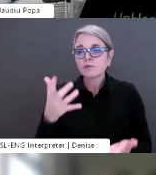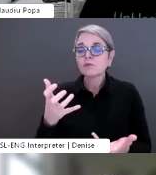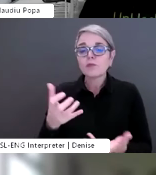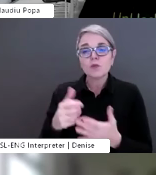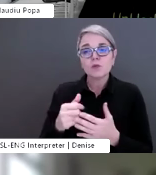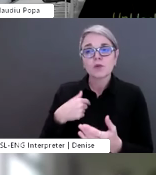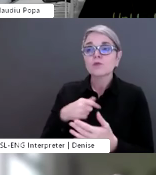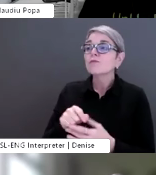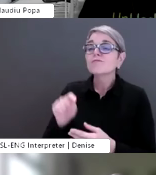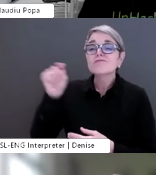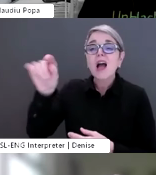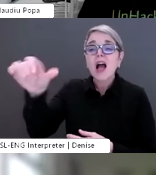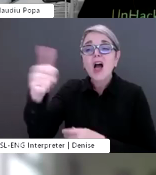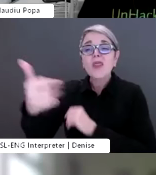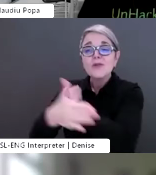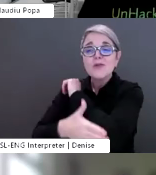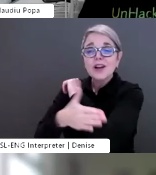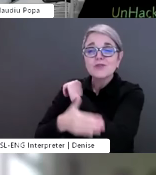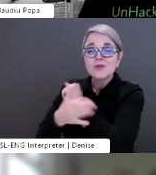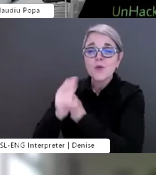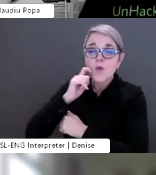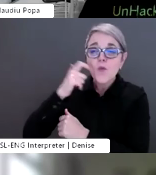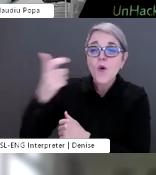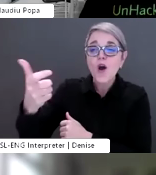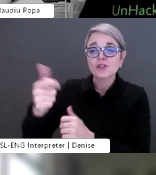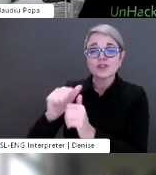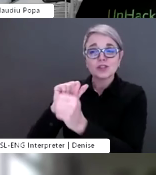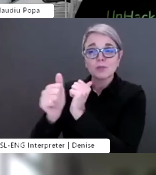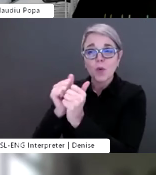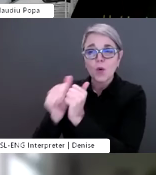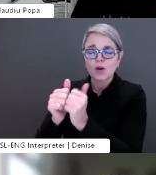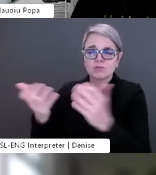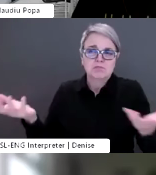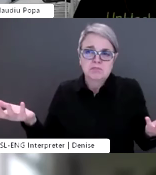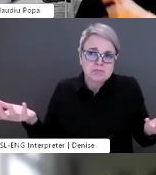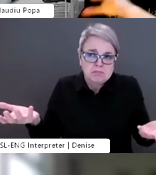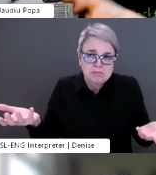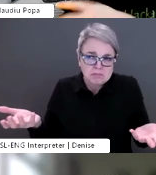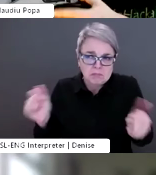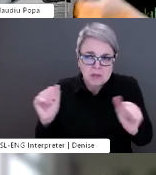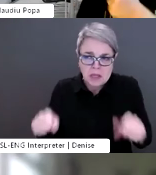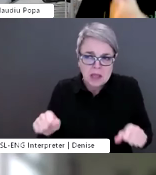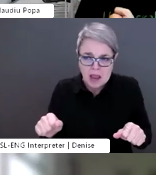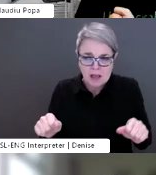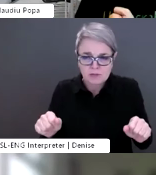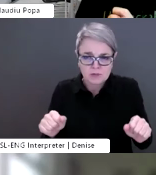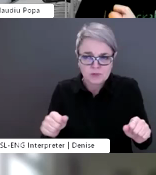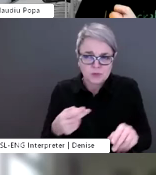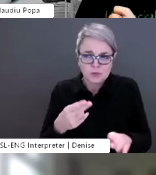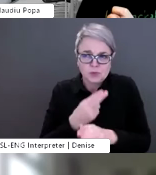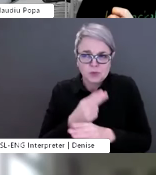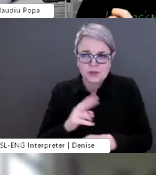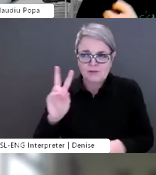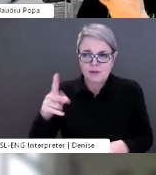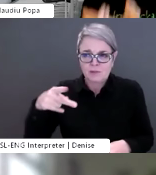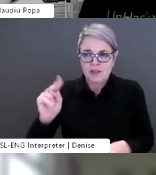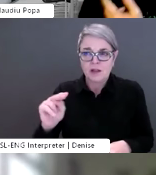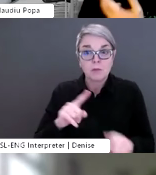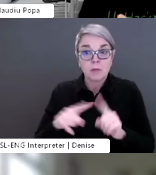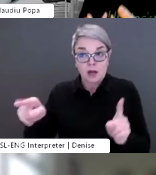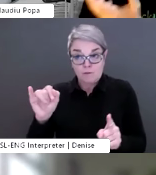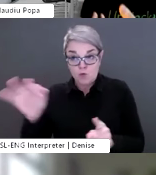just about any VPN you want. But you shouldn't just willy-nilly go online and download a VPN, because whenever you download